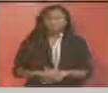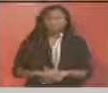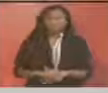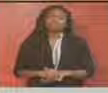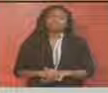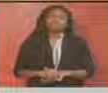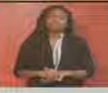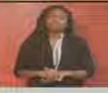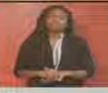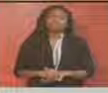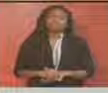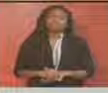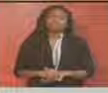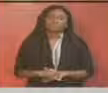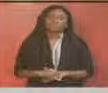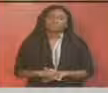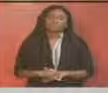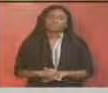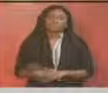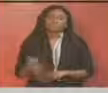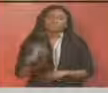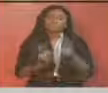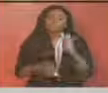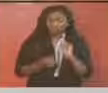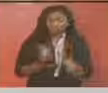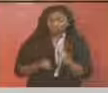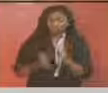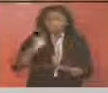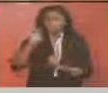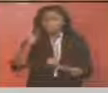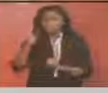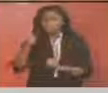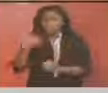What is TT's vaccination plan?